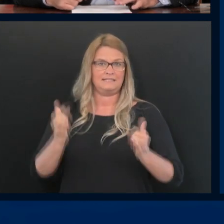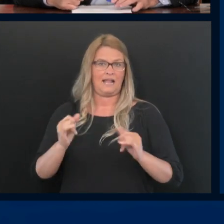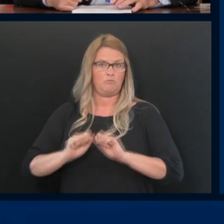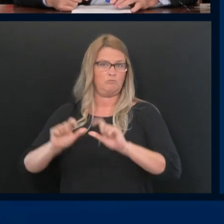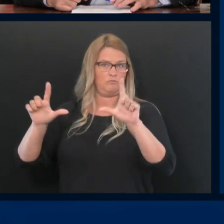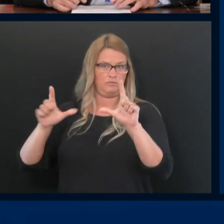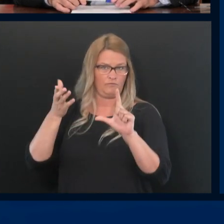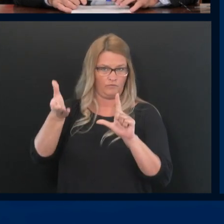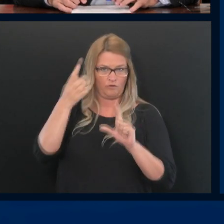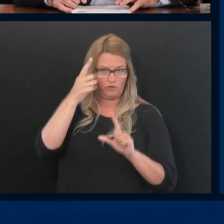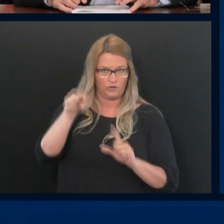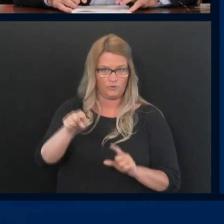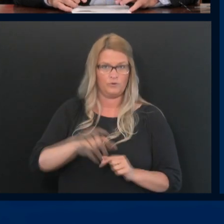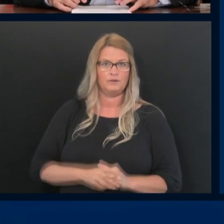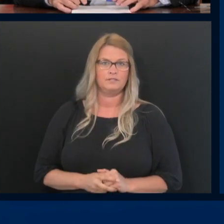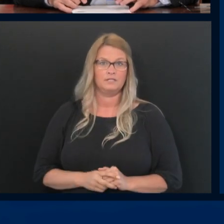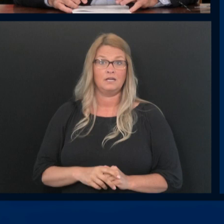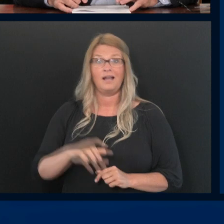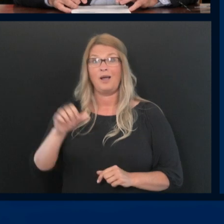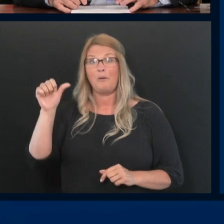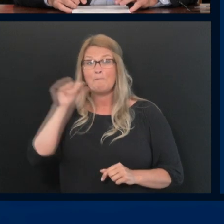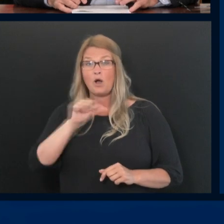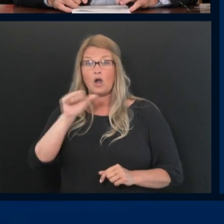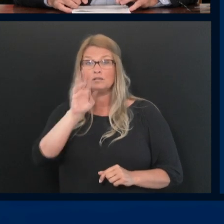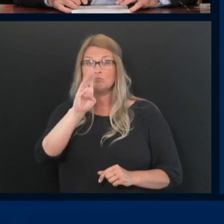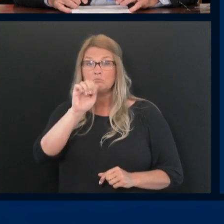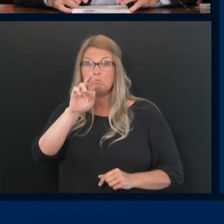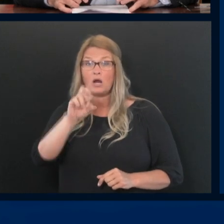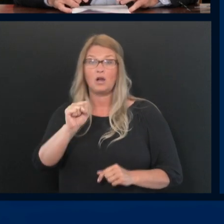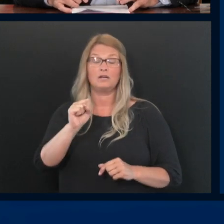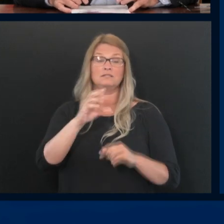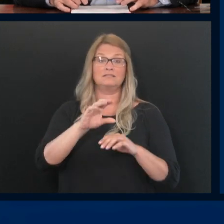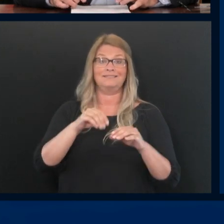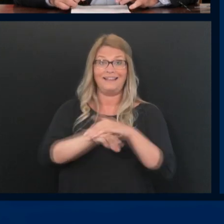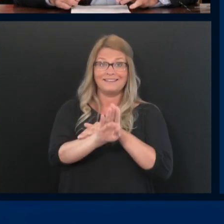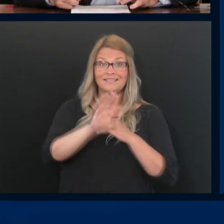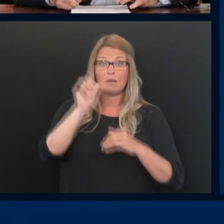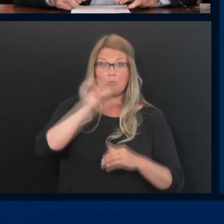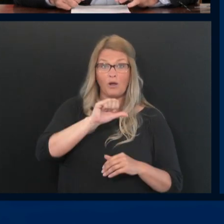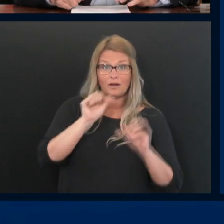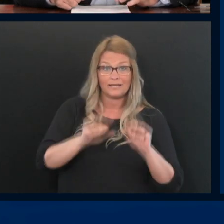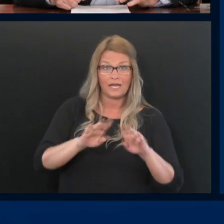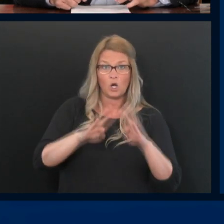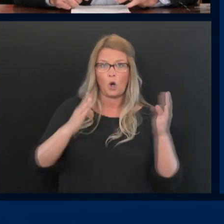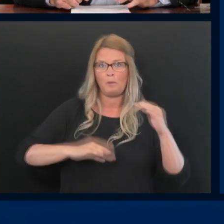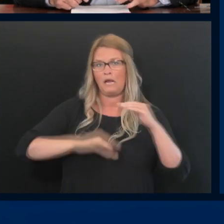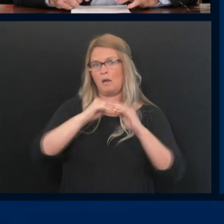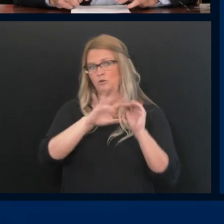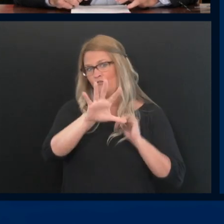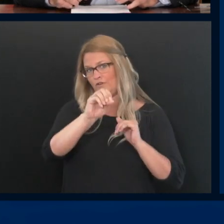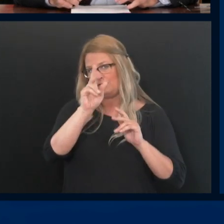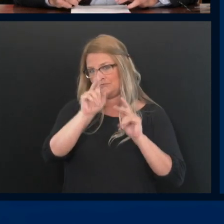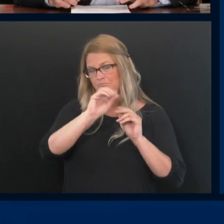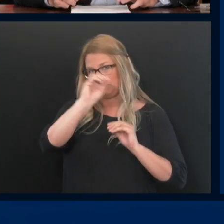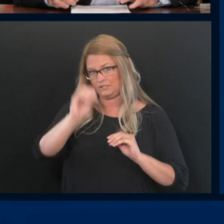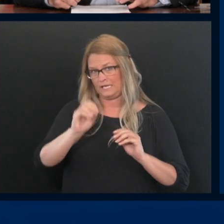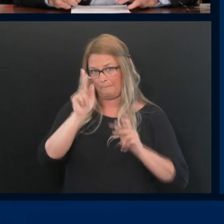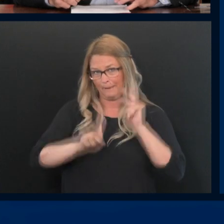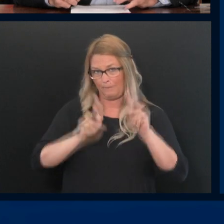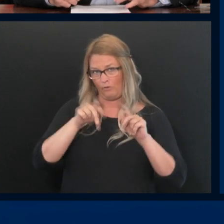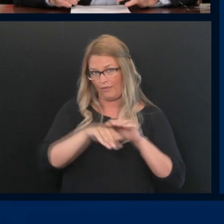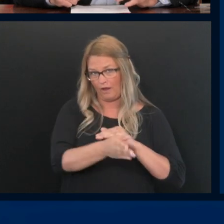from the standpoint of the bars. Indoor bars will be open at that time at 50% capacity. Our